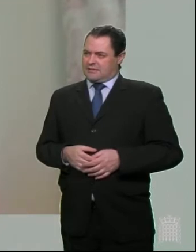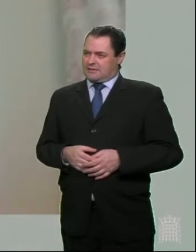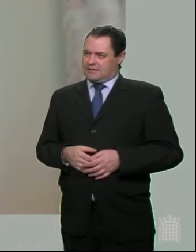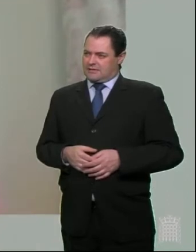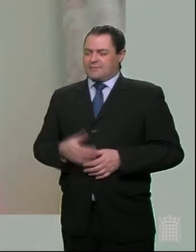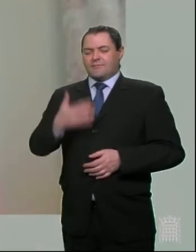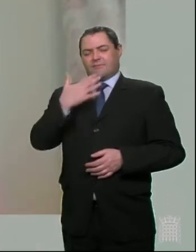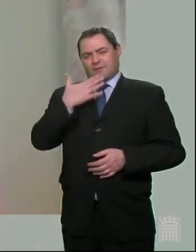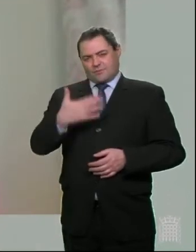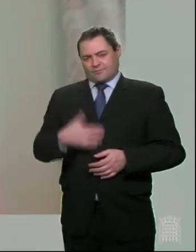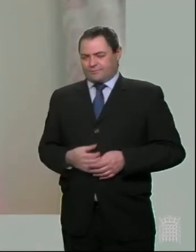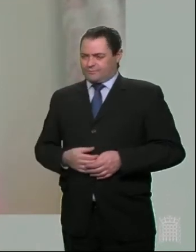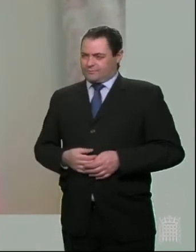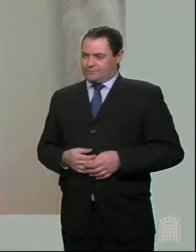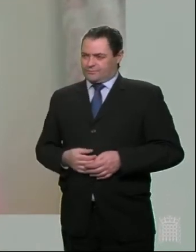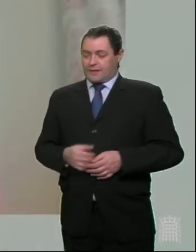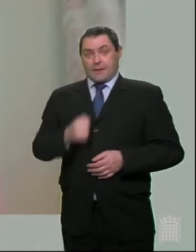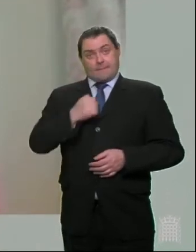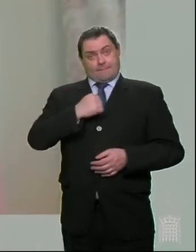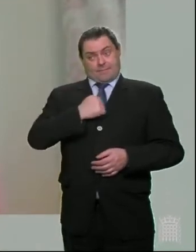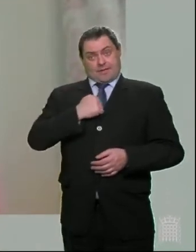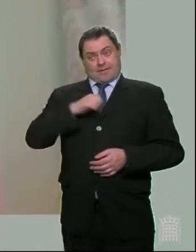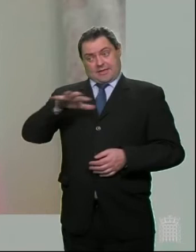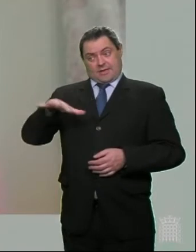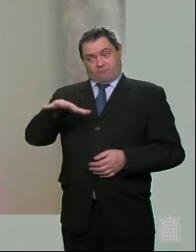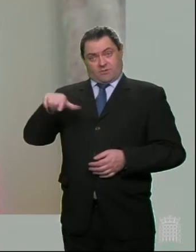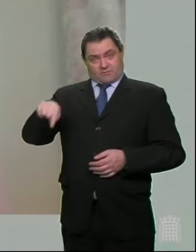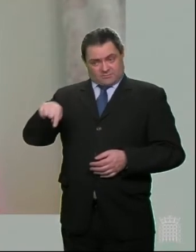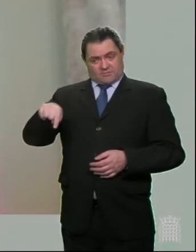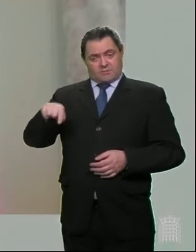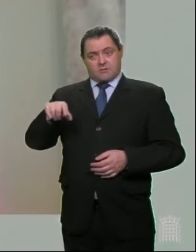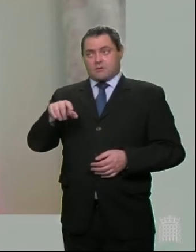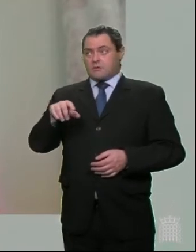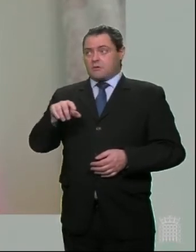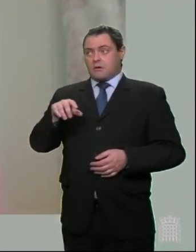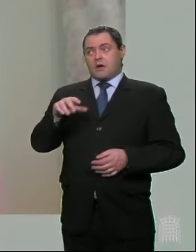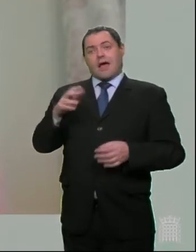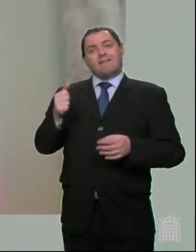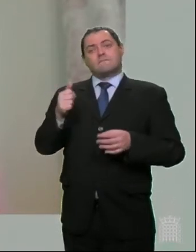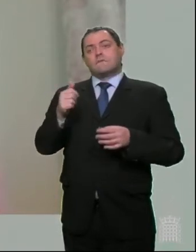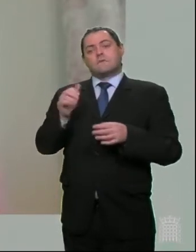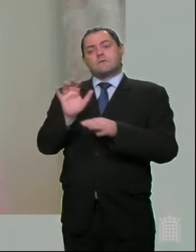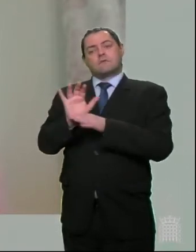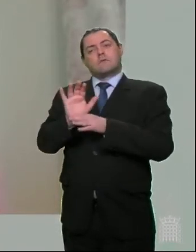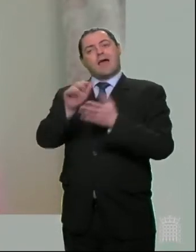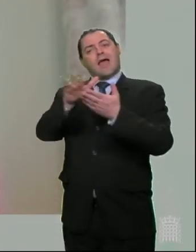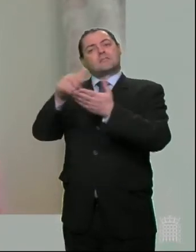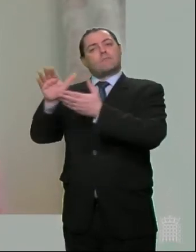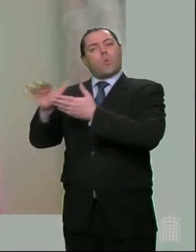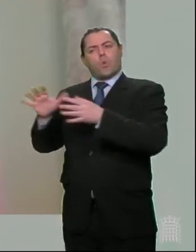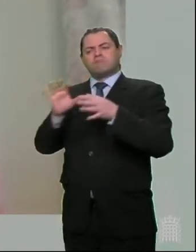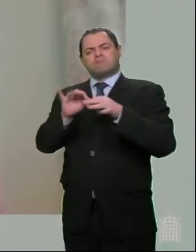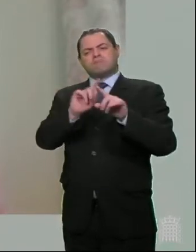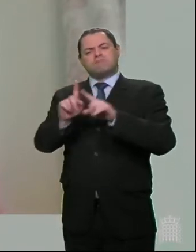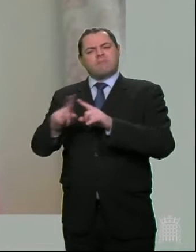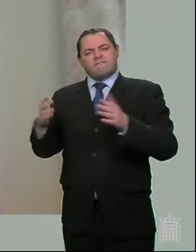Thank you, Mr. Speaker. In my constituency, Chapman's of Rye is acting as an export hub for consignments of local fish